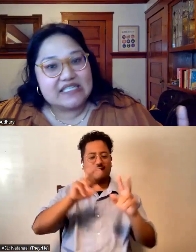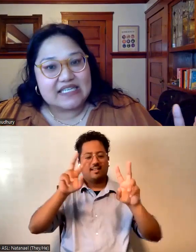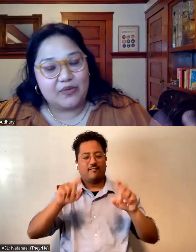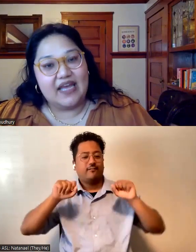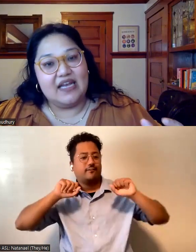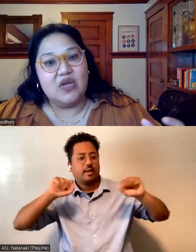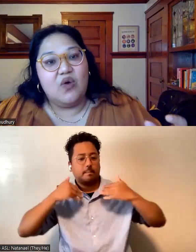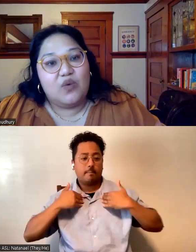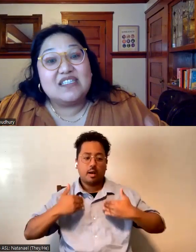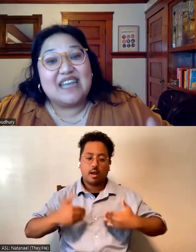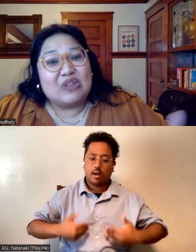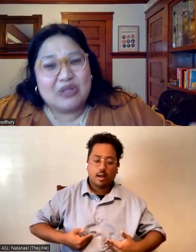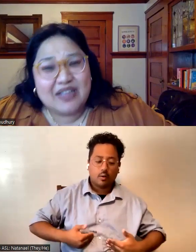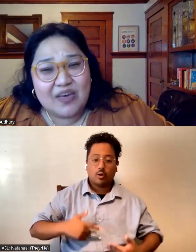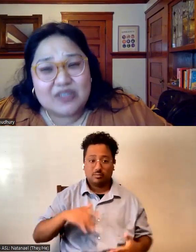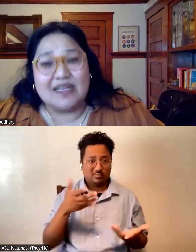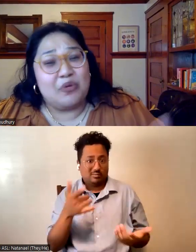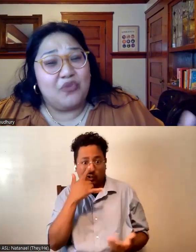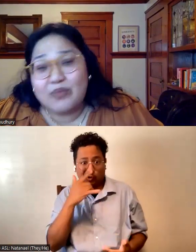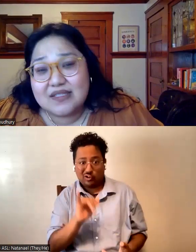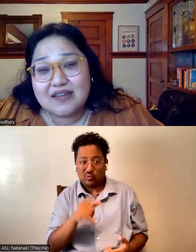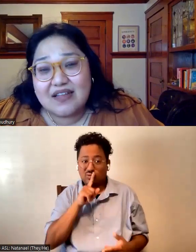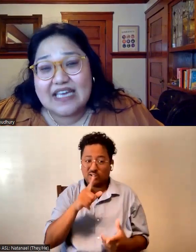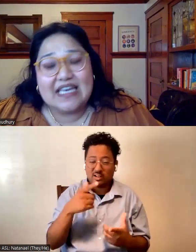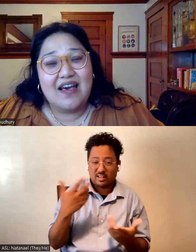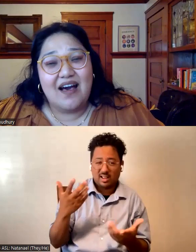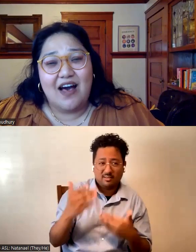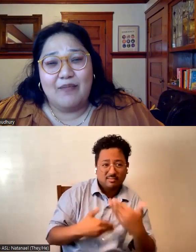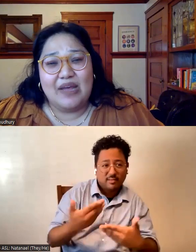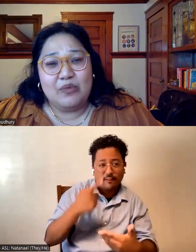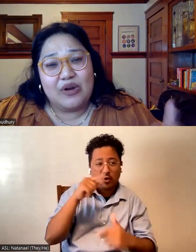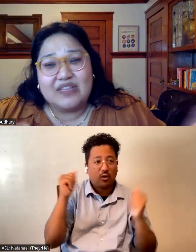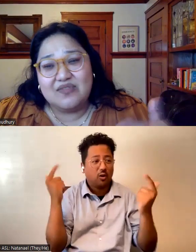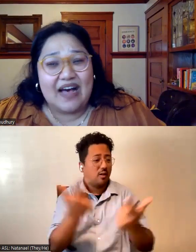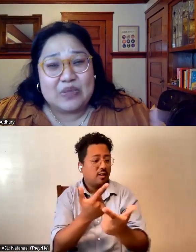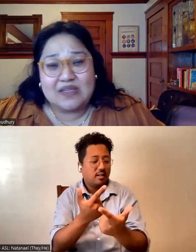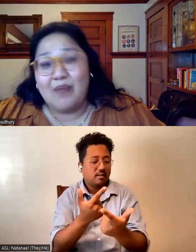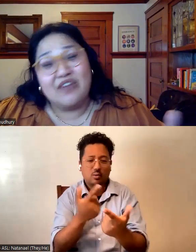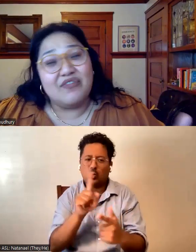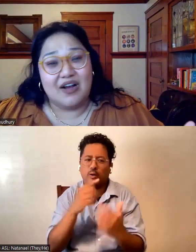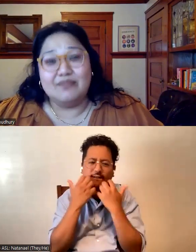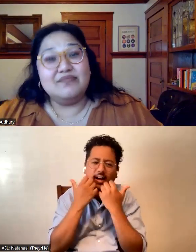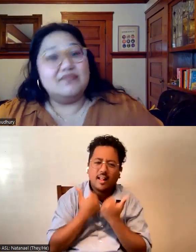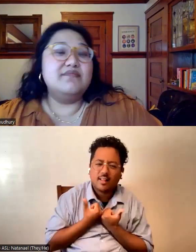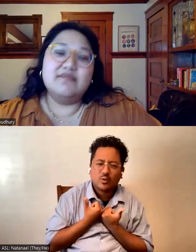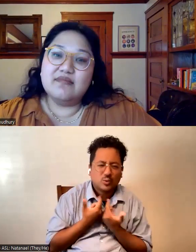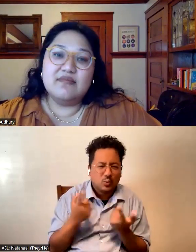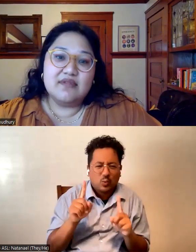the citizen, right? And what does that look like? What does that performance look like? And where are these values coming